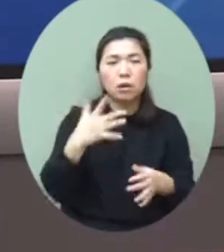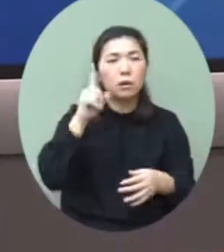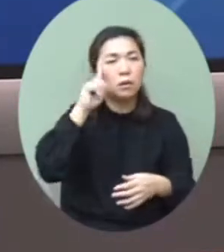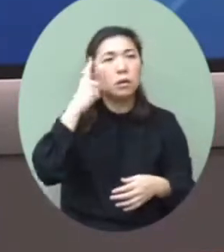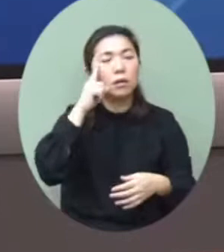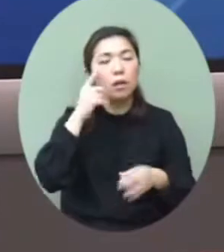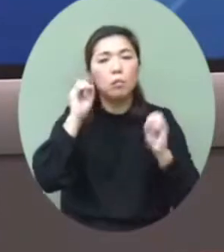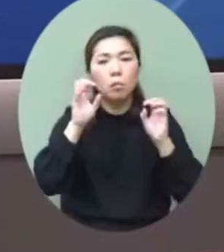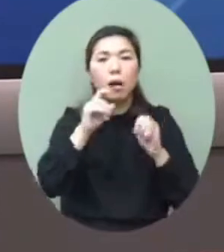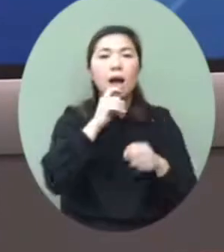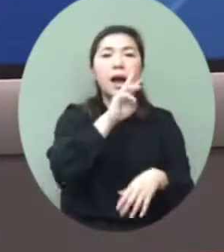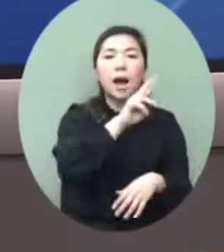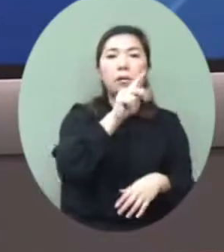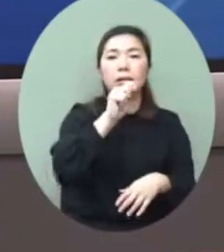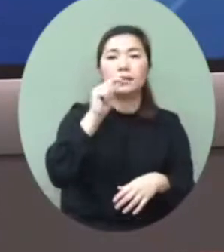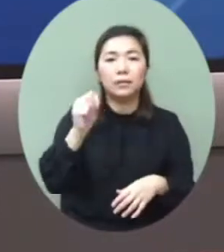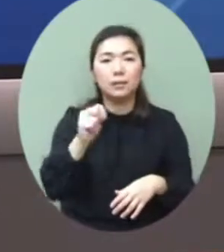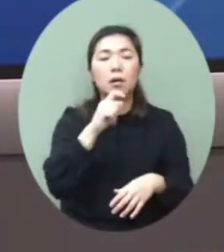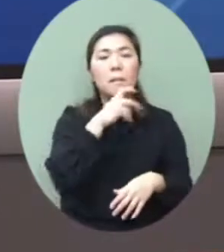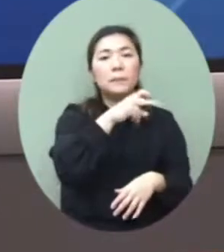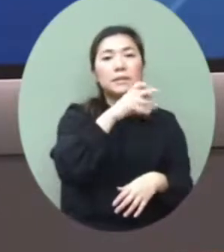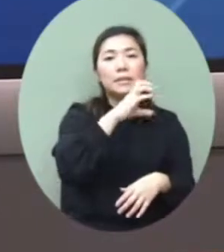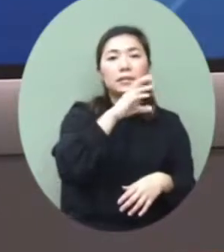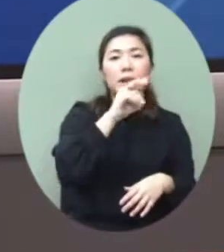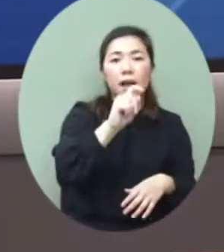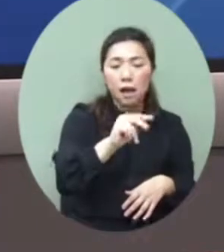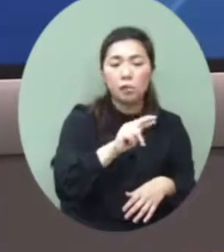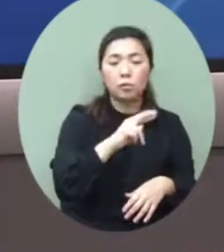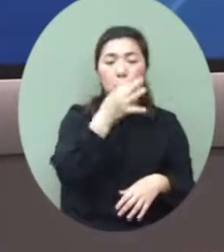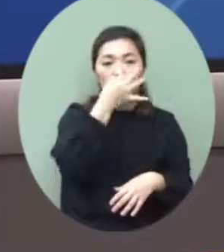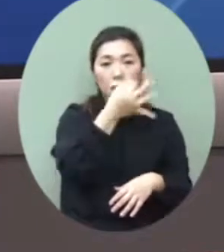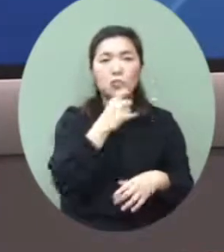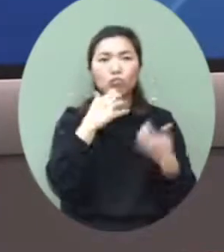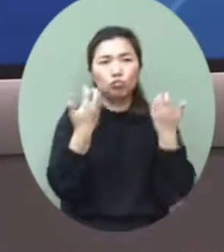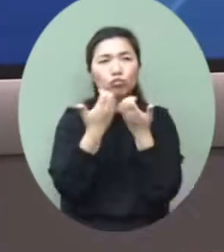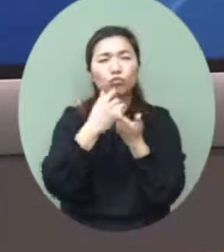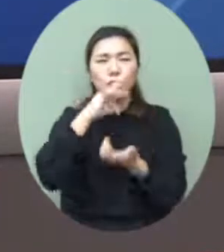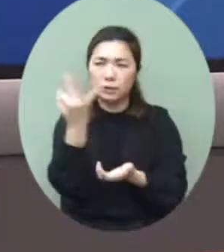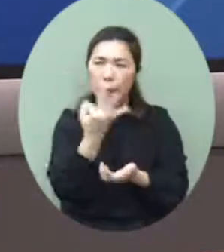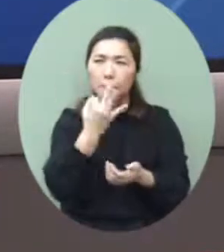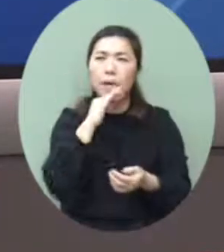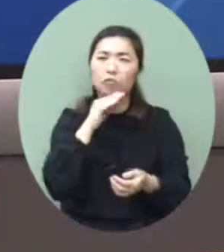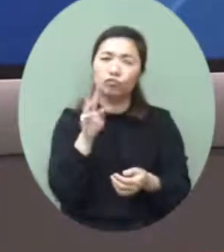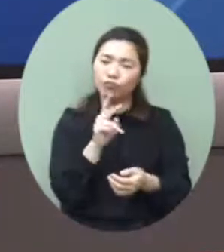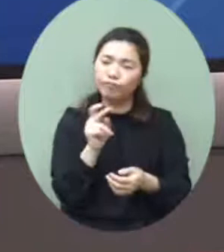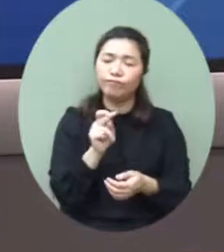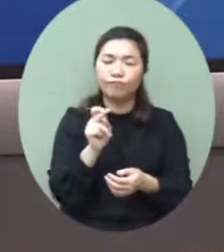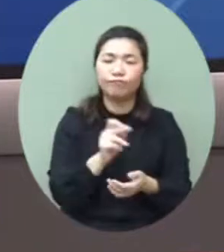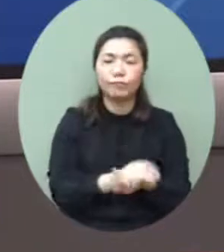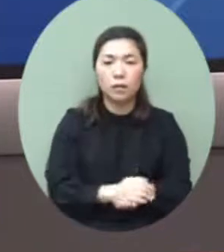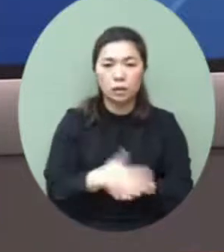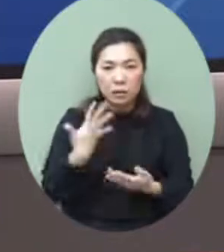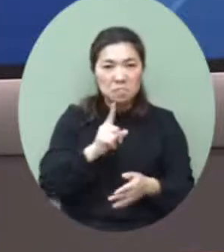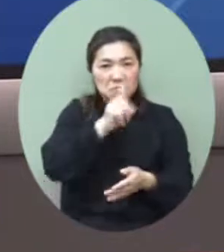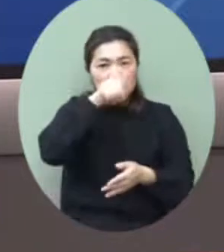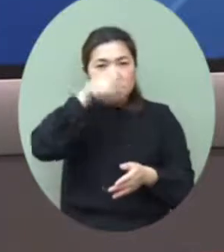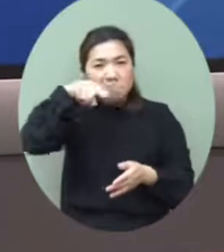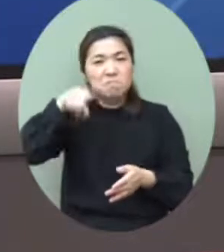past 7 days, the number of reported RAT and PCR cases was at